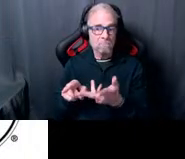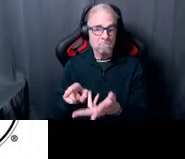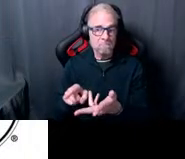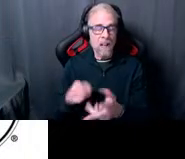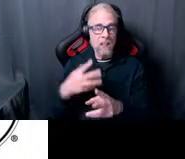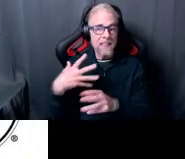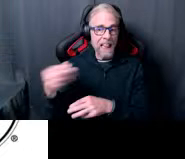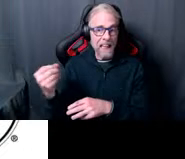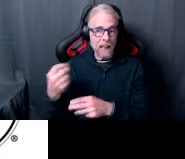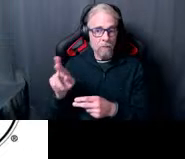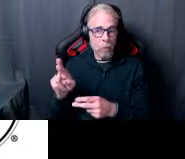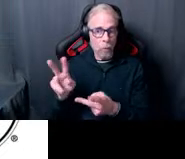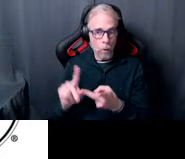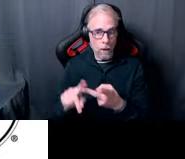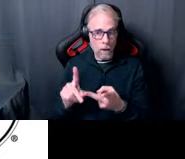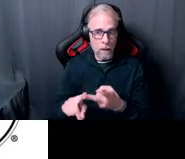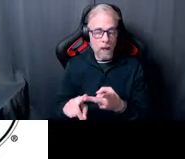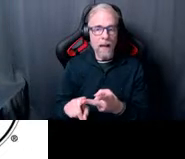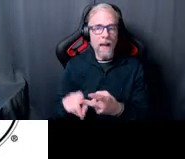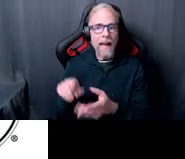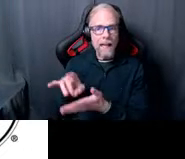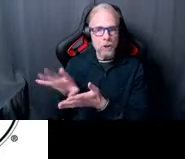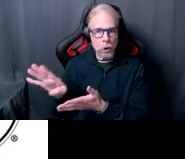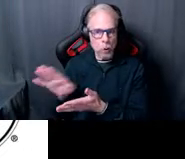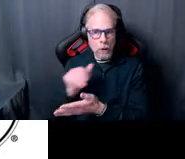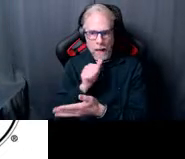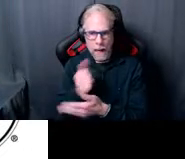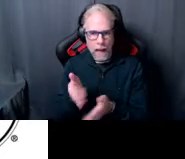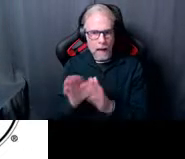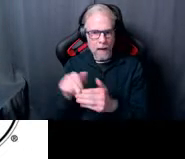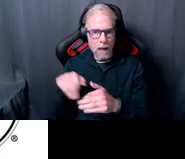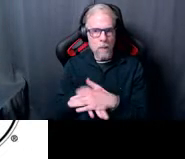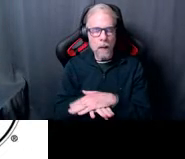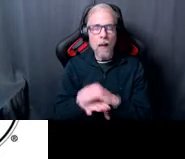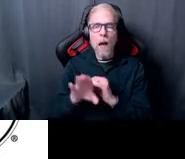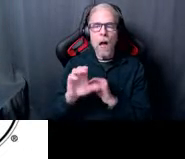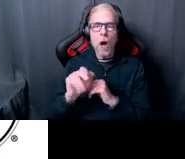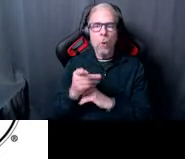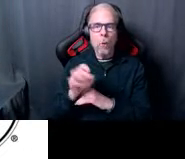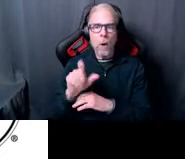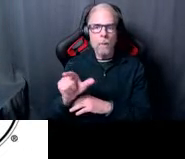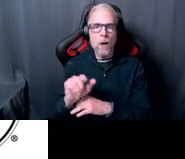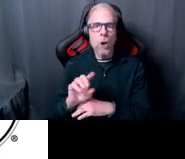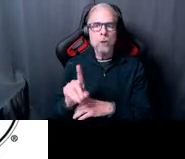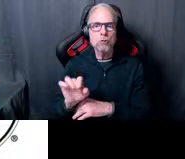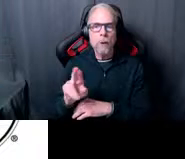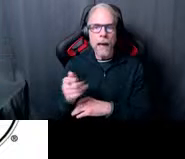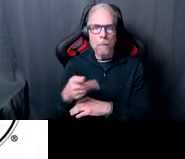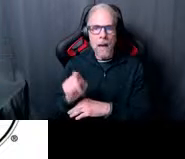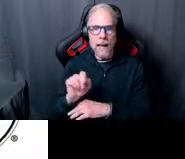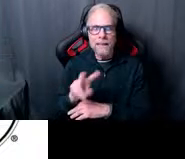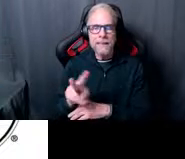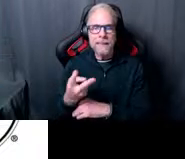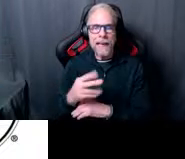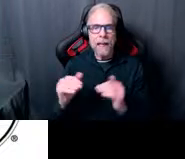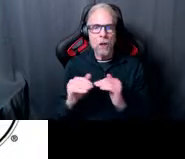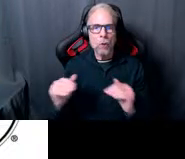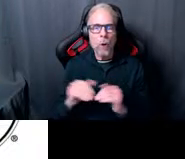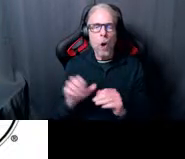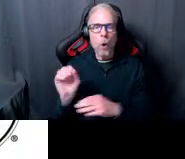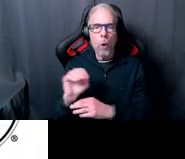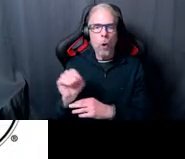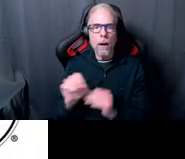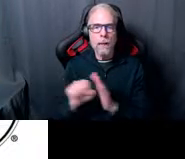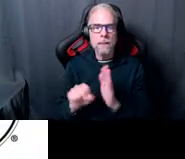leave or excluded. Criminal trespass in the second degree, Oregon Revised Statute